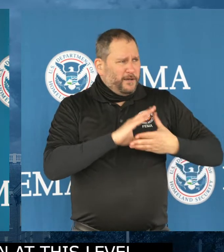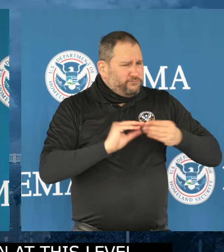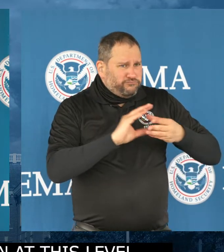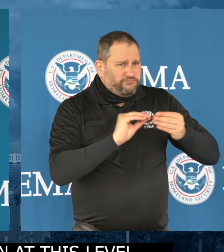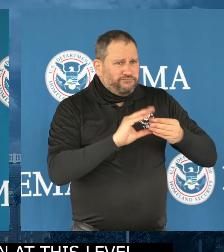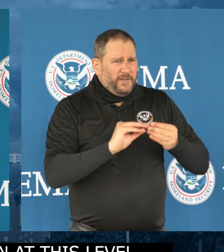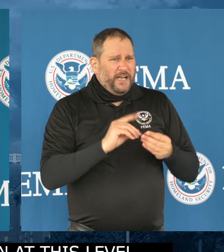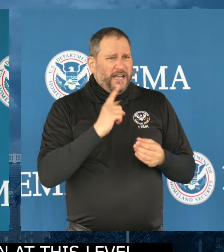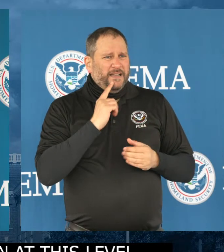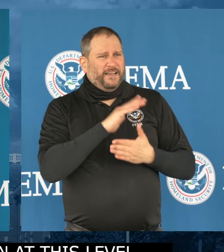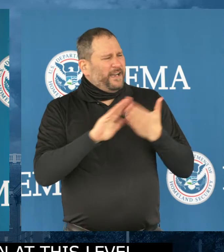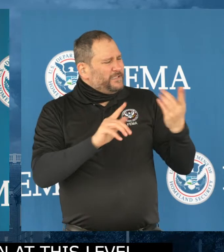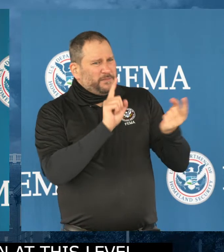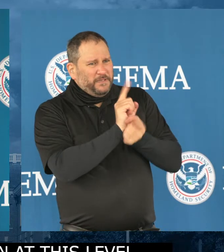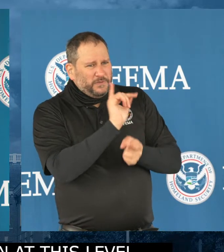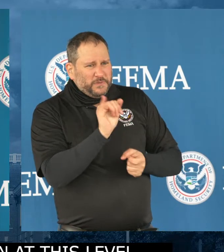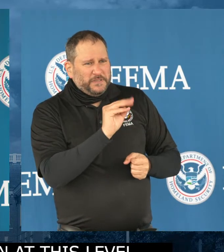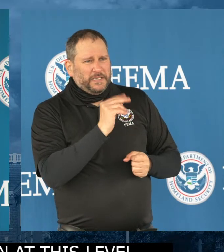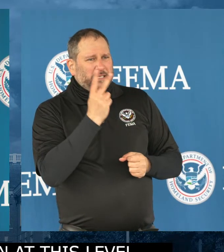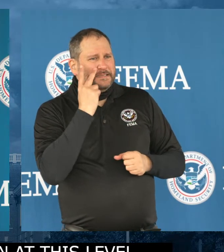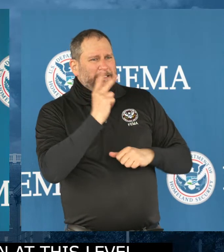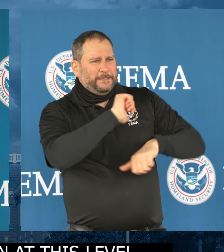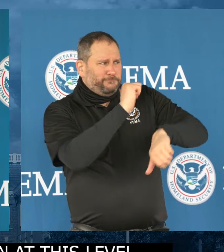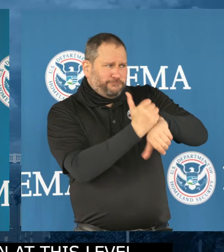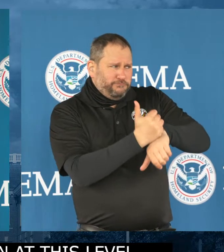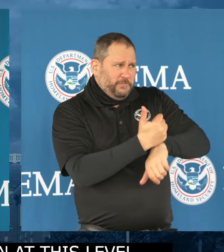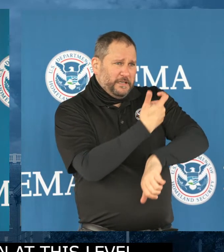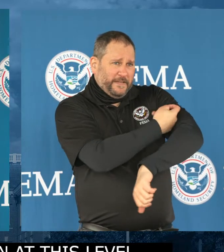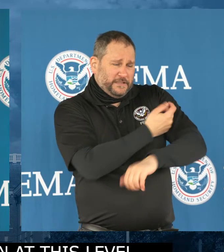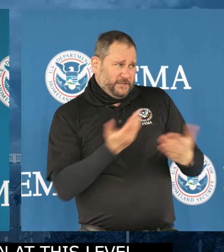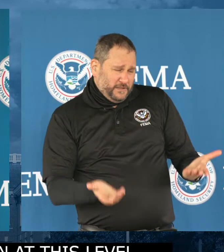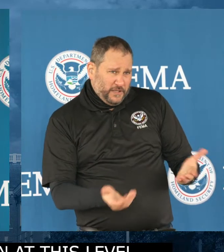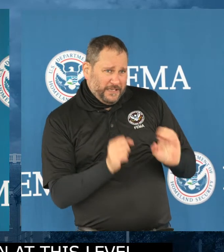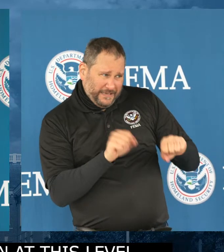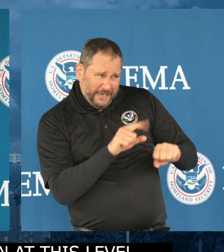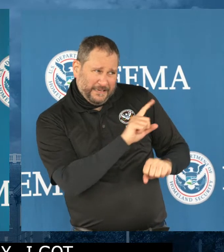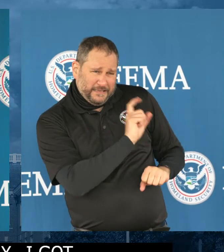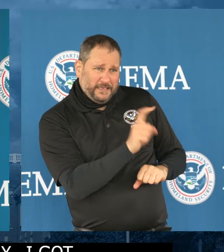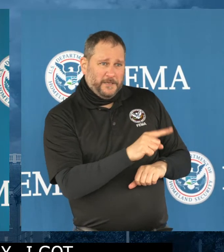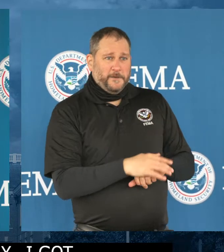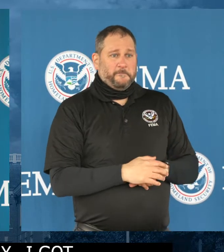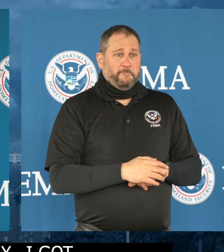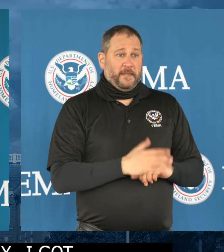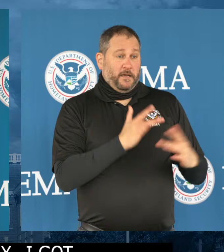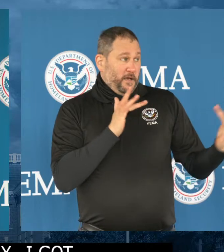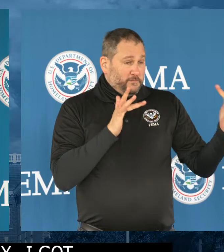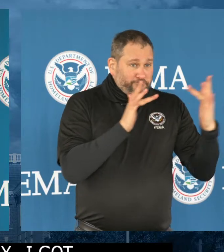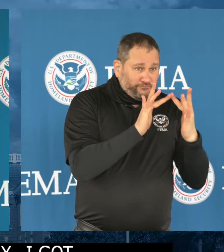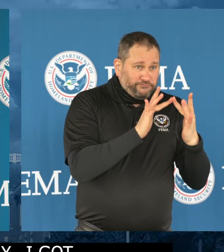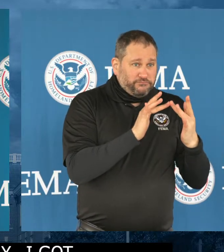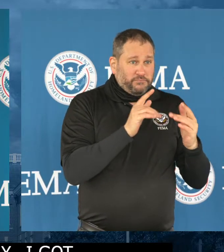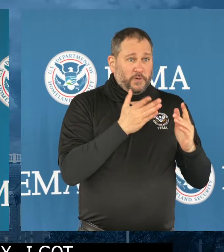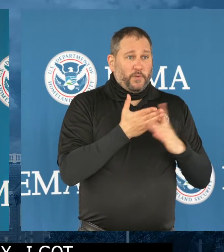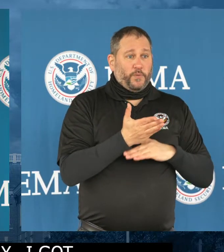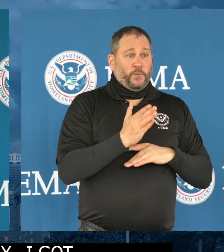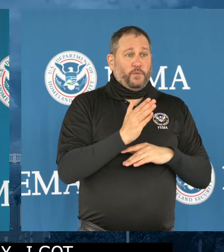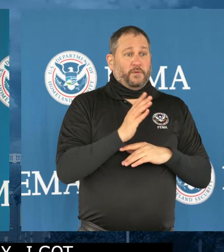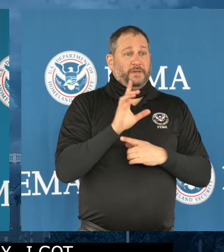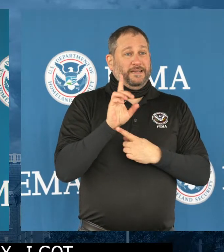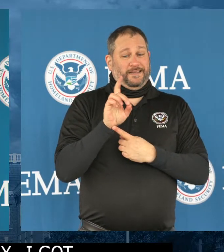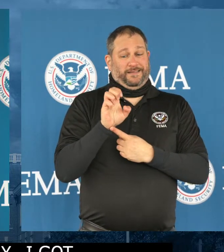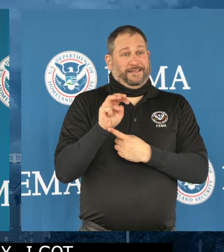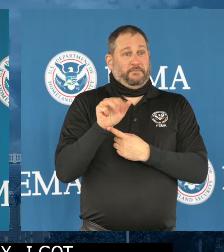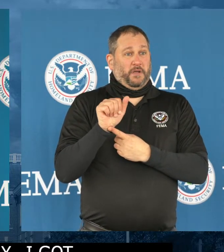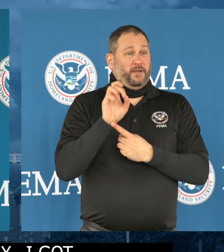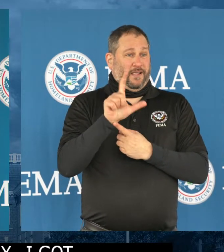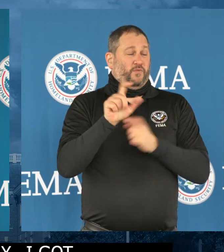up a vaccination center. So with that contact through the Delaware Emergency Management Agency, we started on